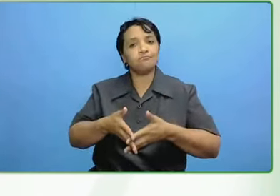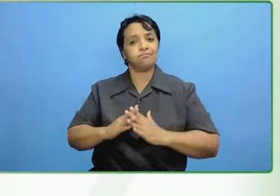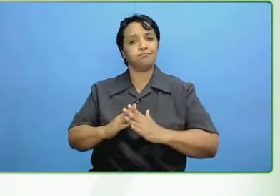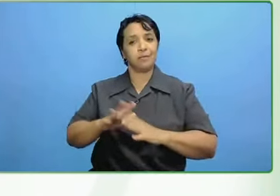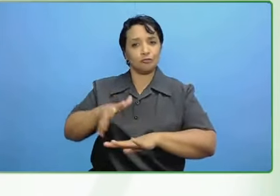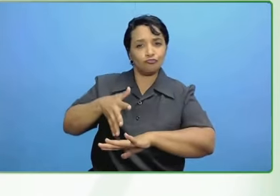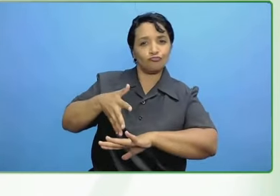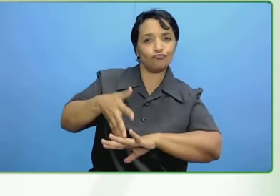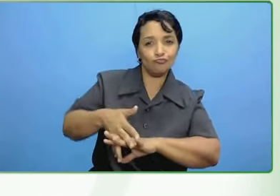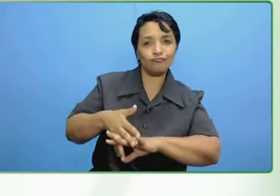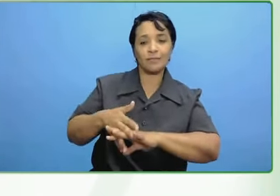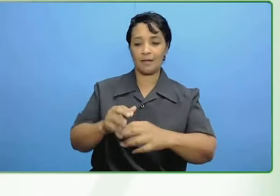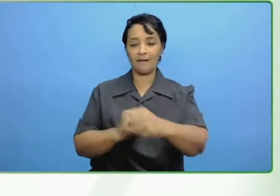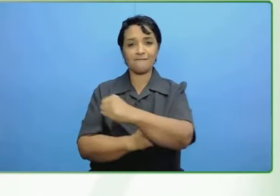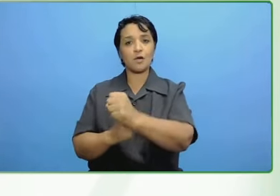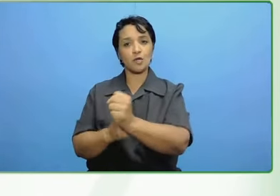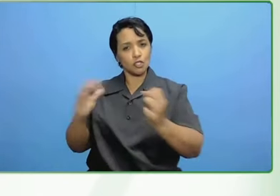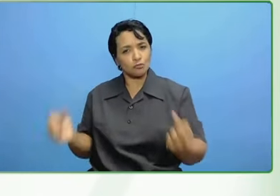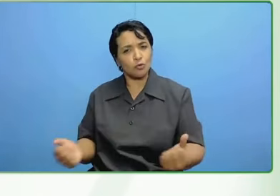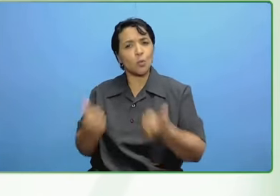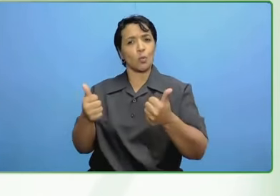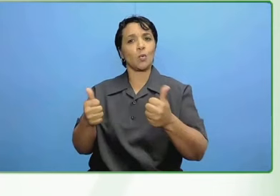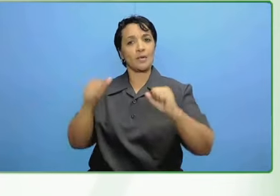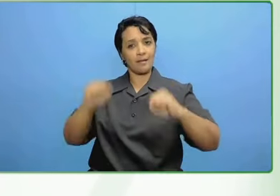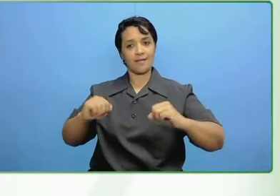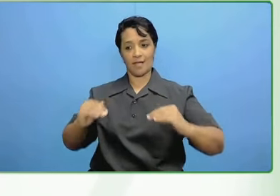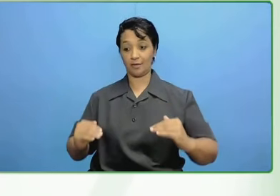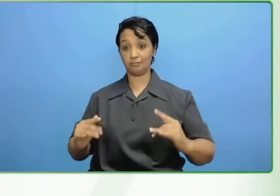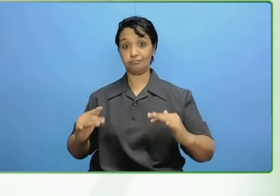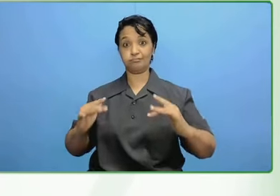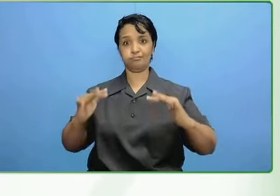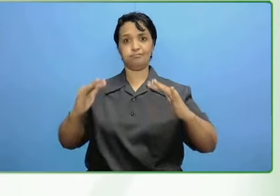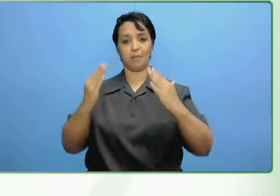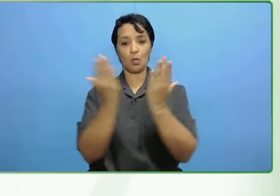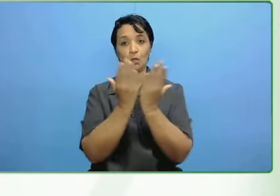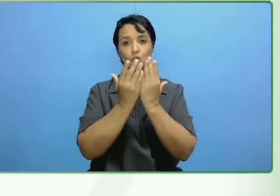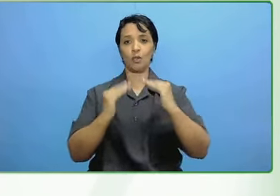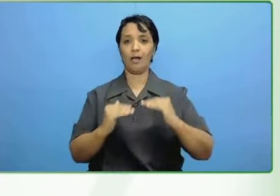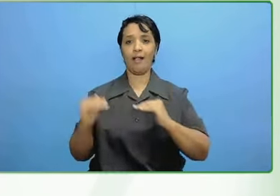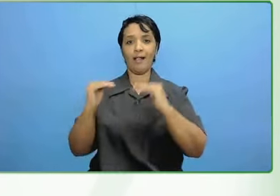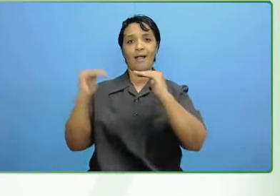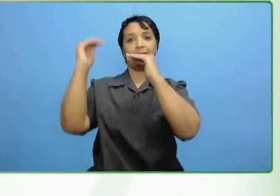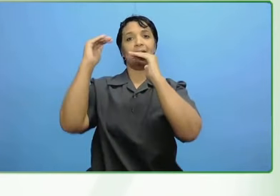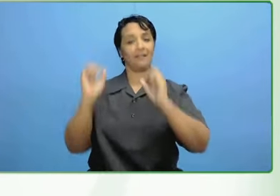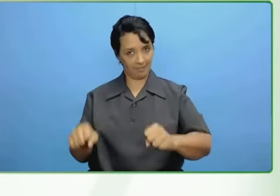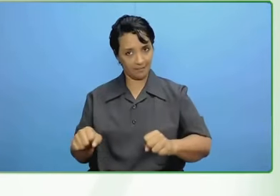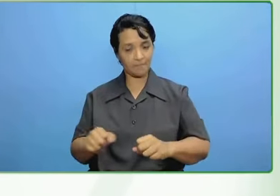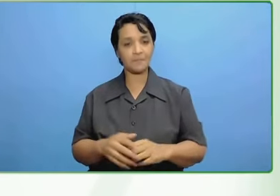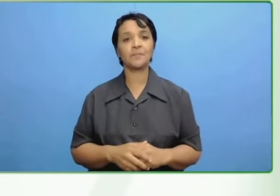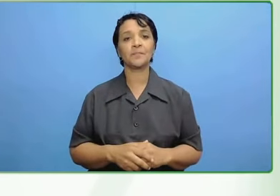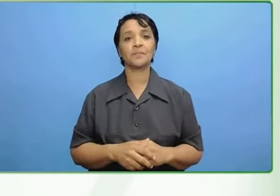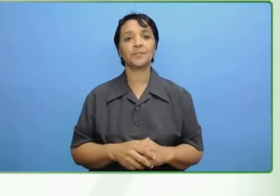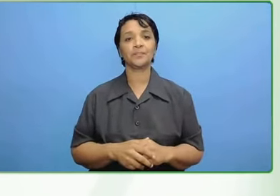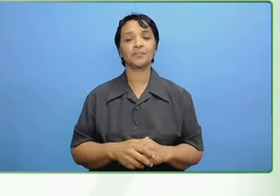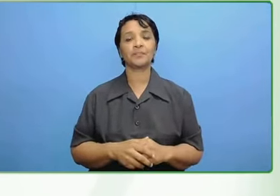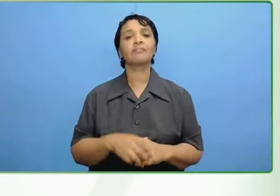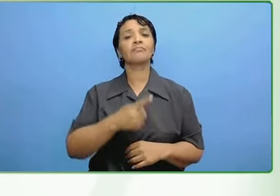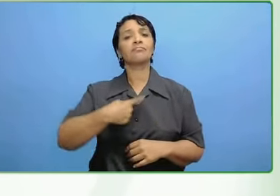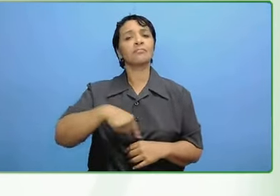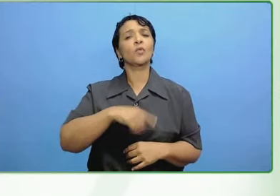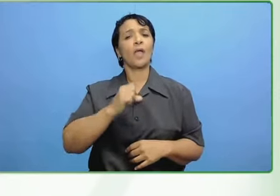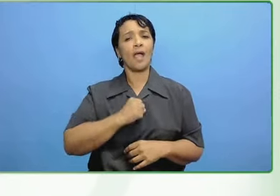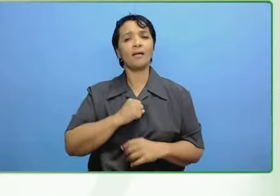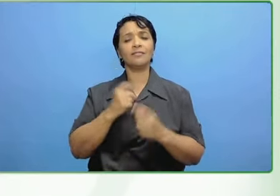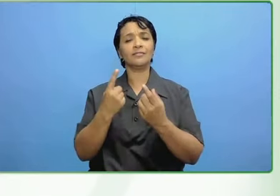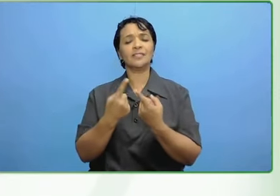on to develop one's potential to the fullest. Singapore's education system adopts a differentiated approach to meet